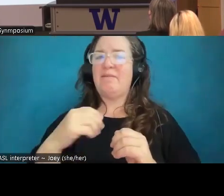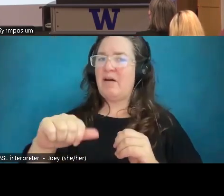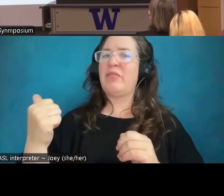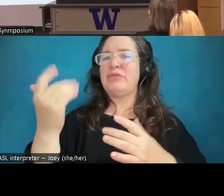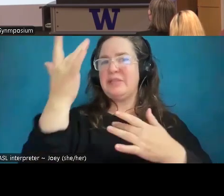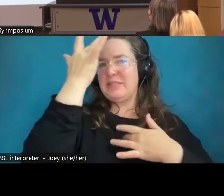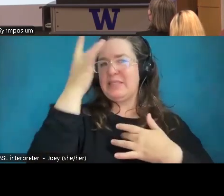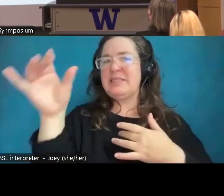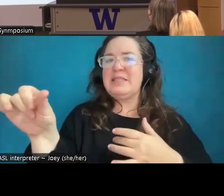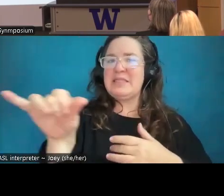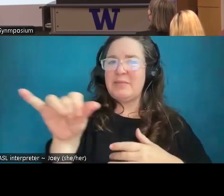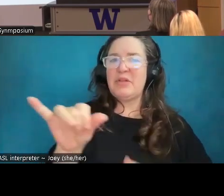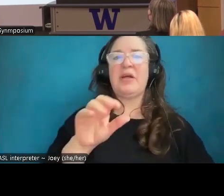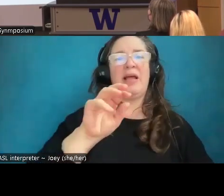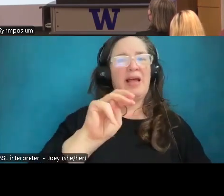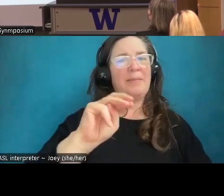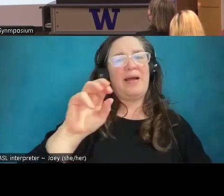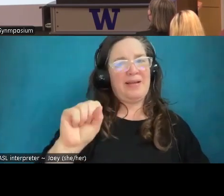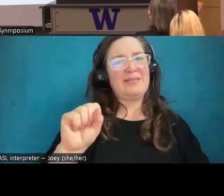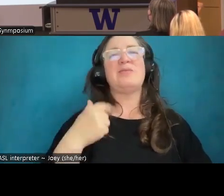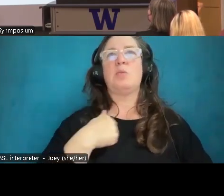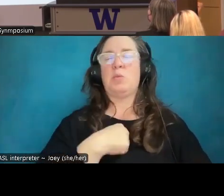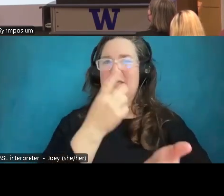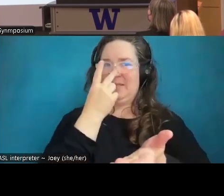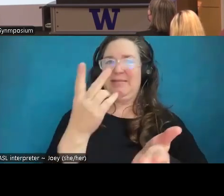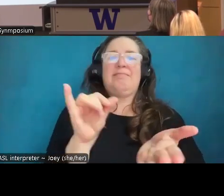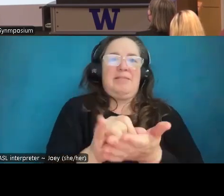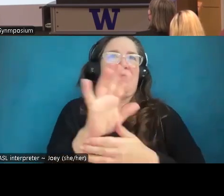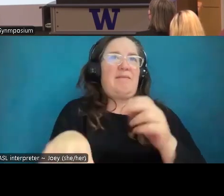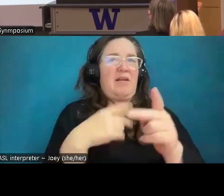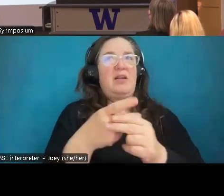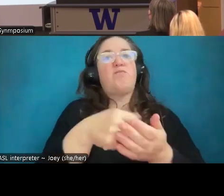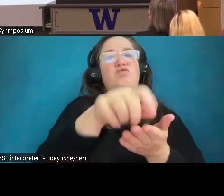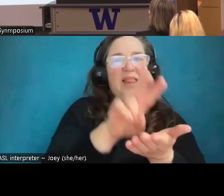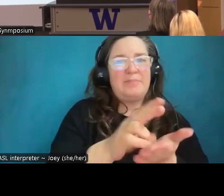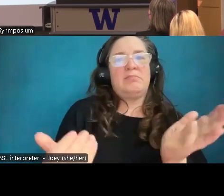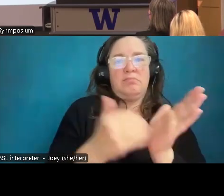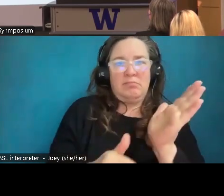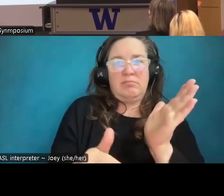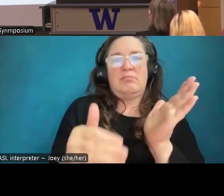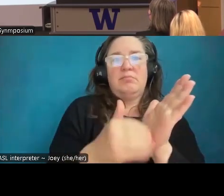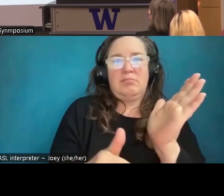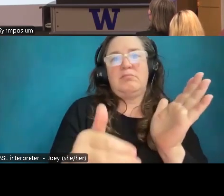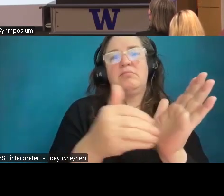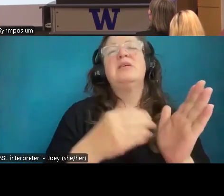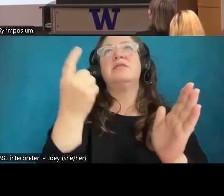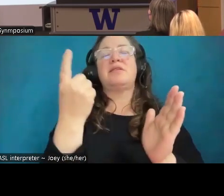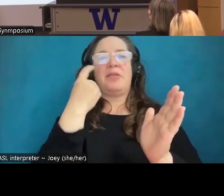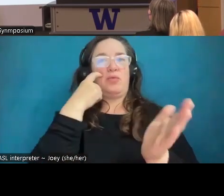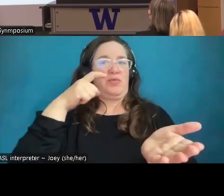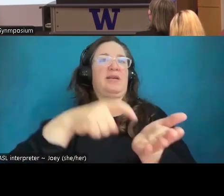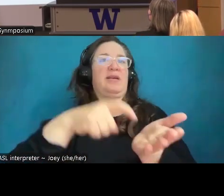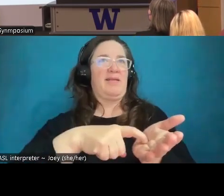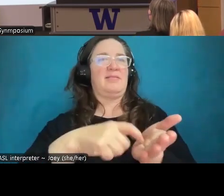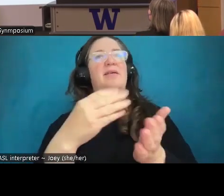where we see this relapsing, remitting nature. So something to point out and a potential pitfall.